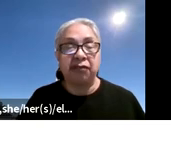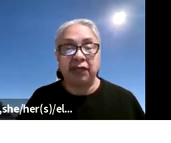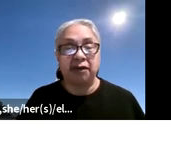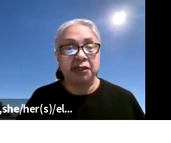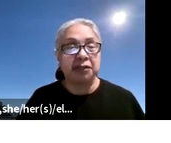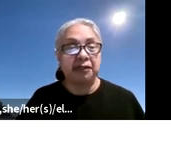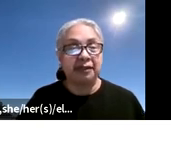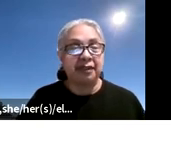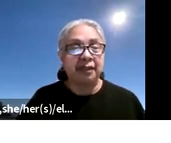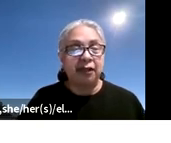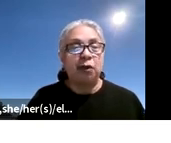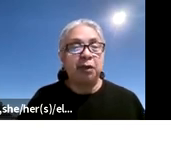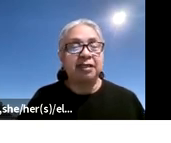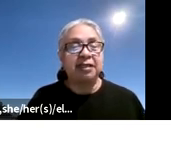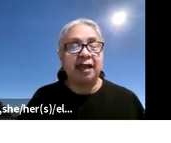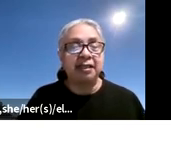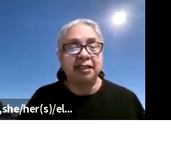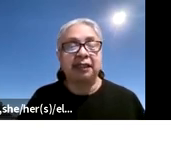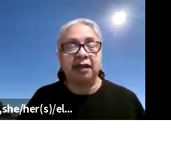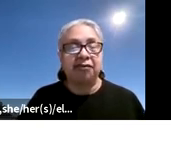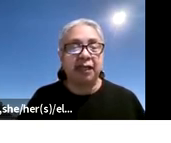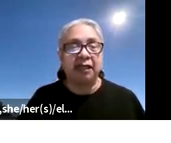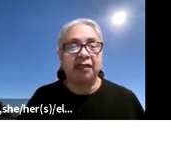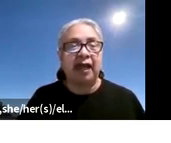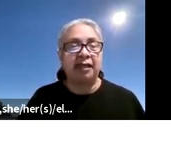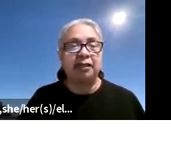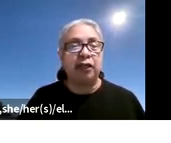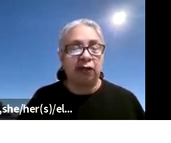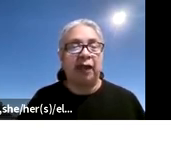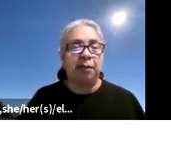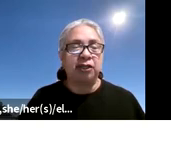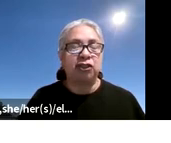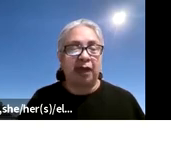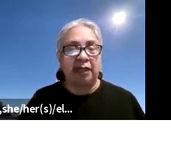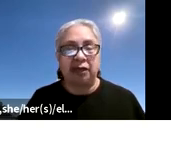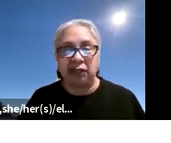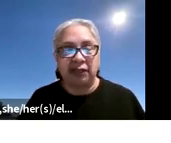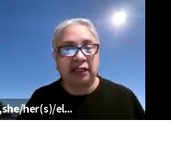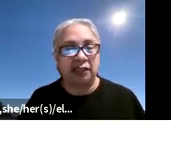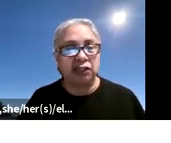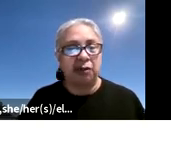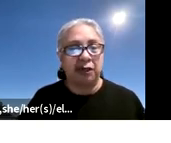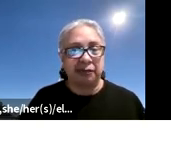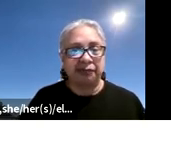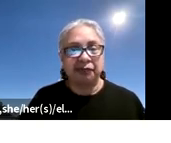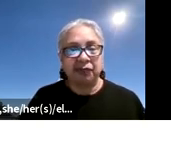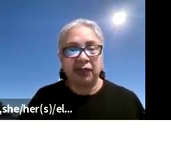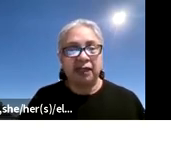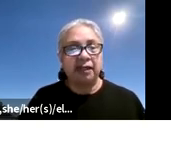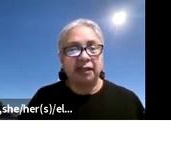our self-care too, because that is loving that, you know, that picture right there. Look at that little charmer.